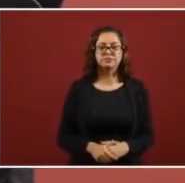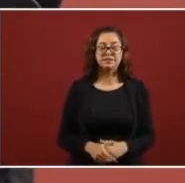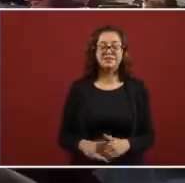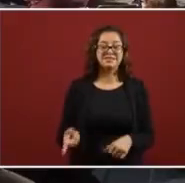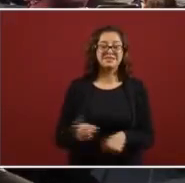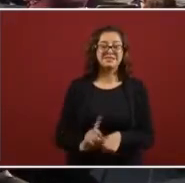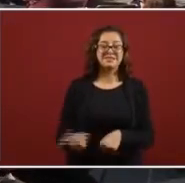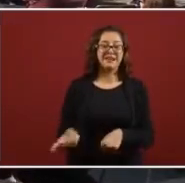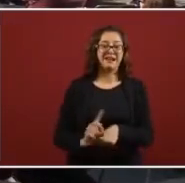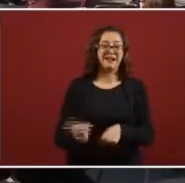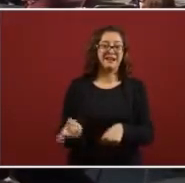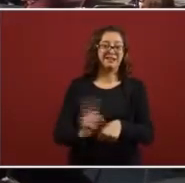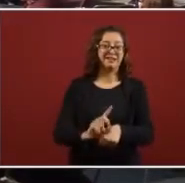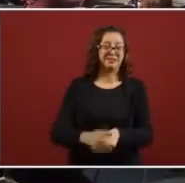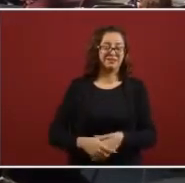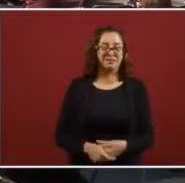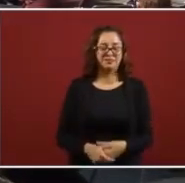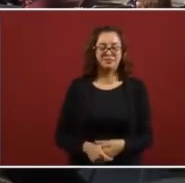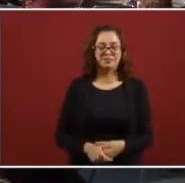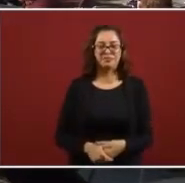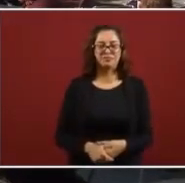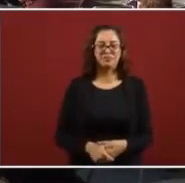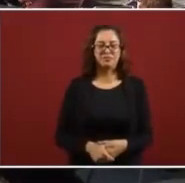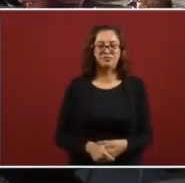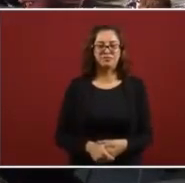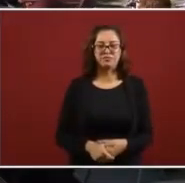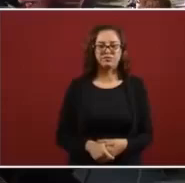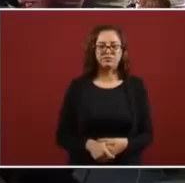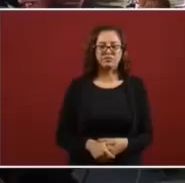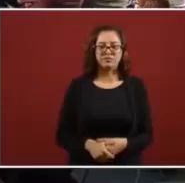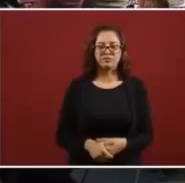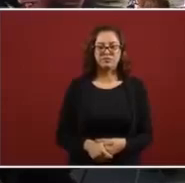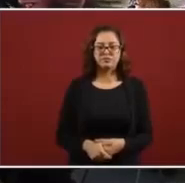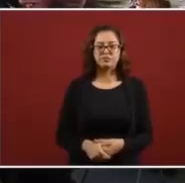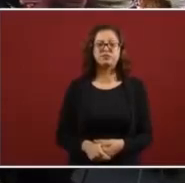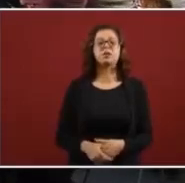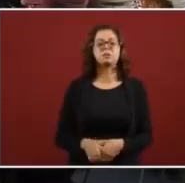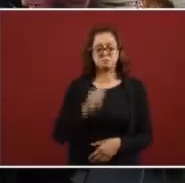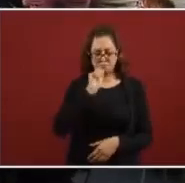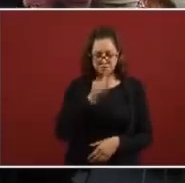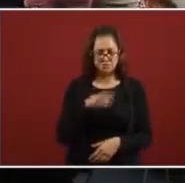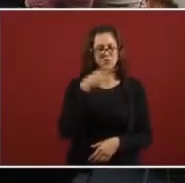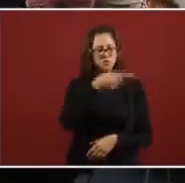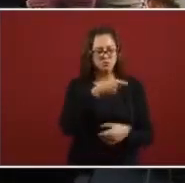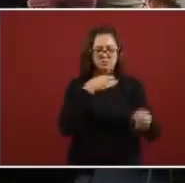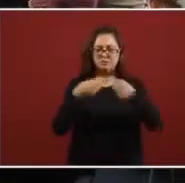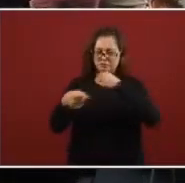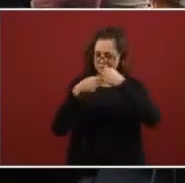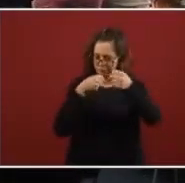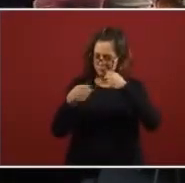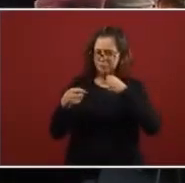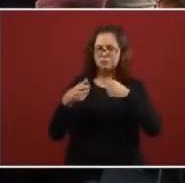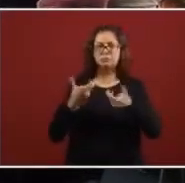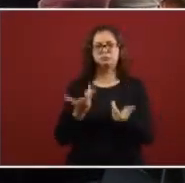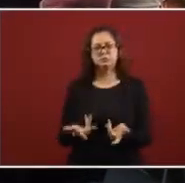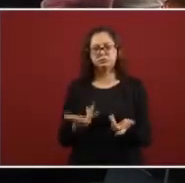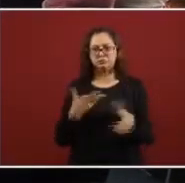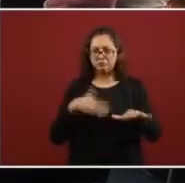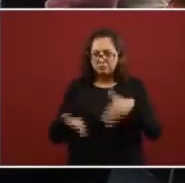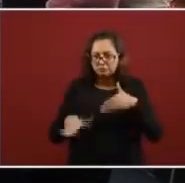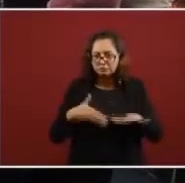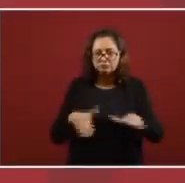tiraje. Tiraje. Y fue. And he was a newspaper man in the